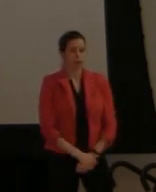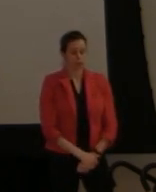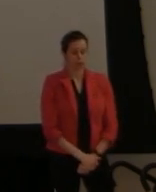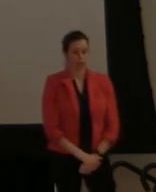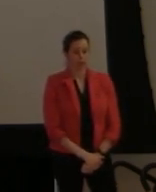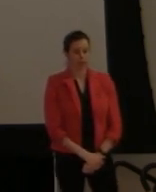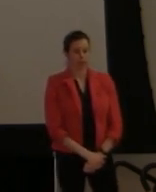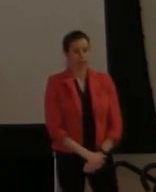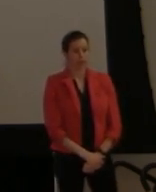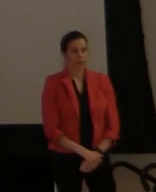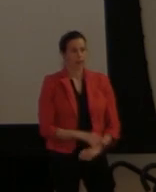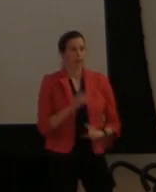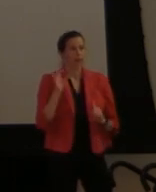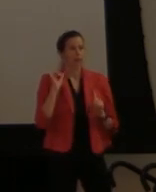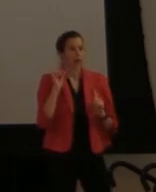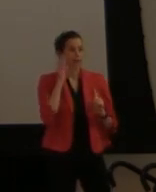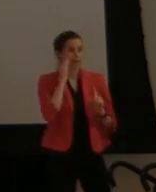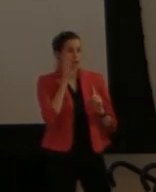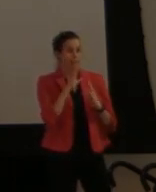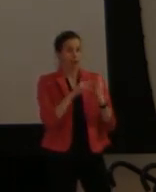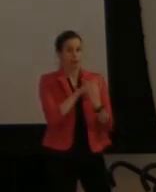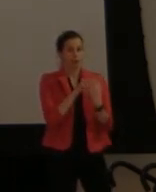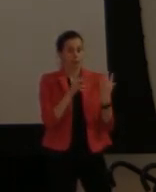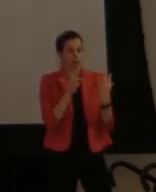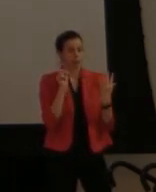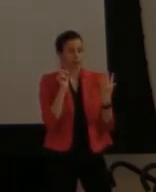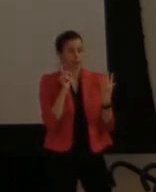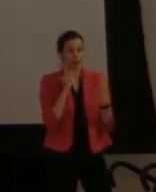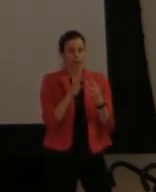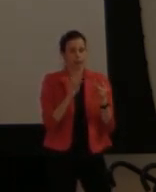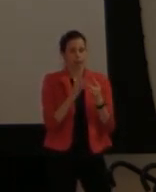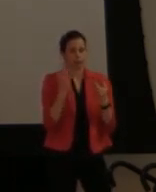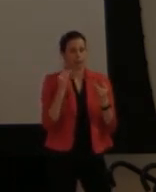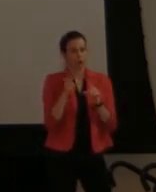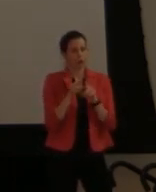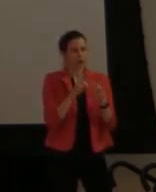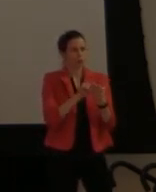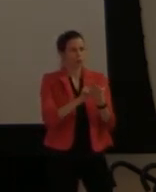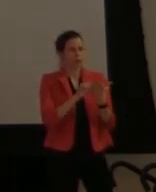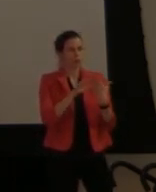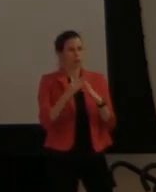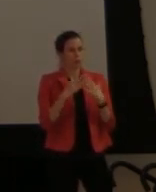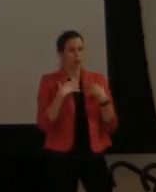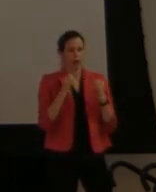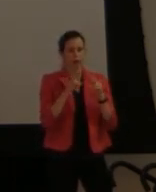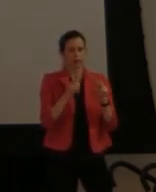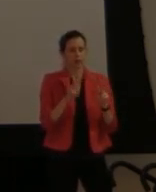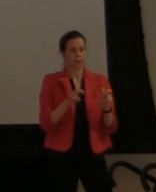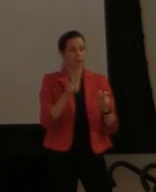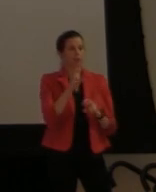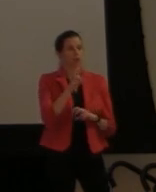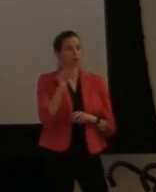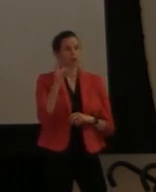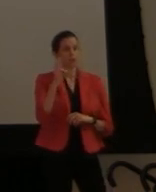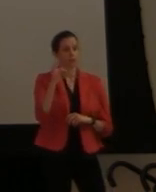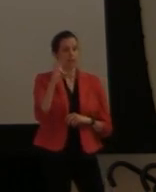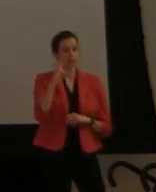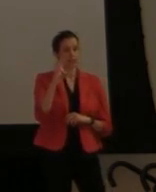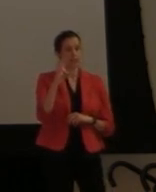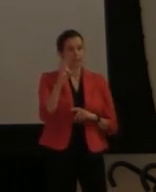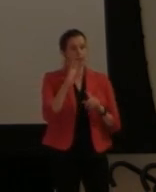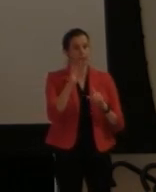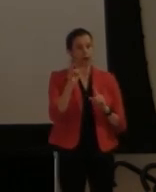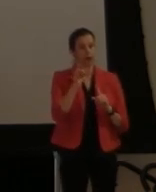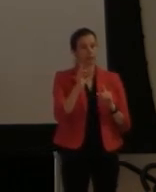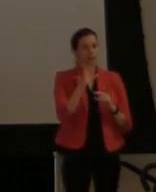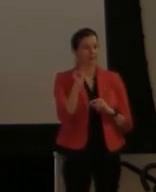So this is the infographic that I mentioned earlier. This was also published in the Community Health Assessment in 2017 by the